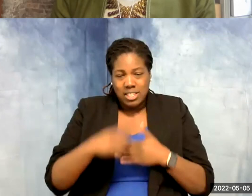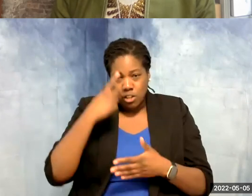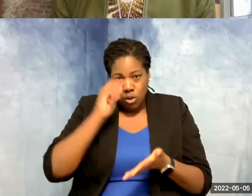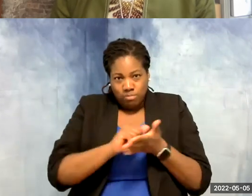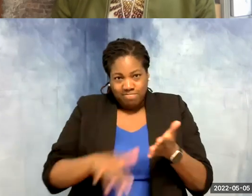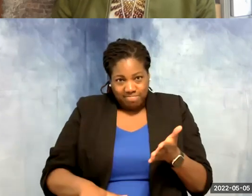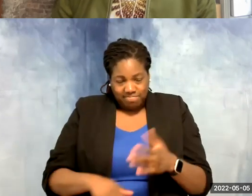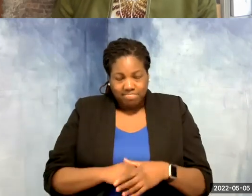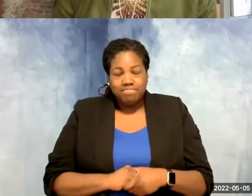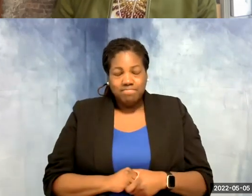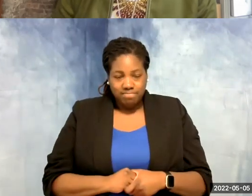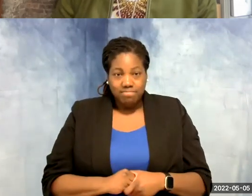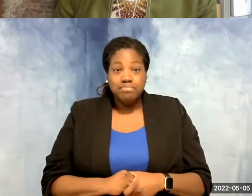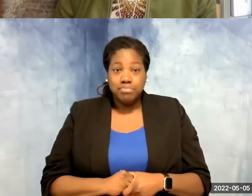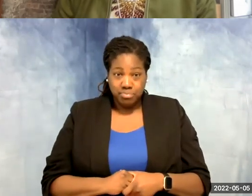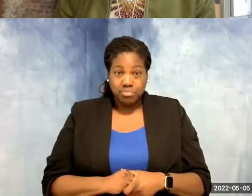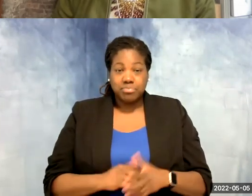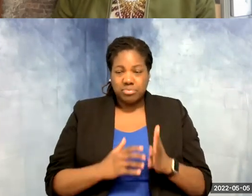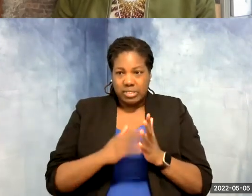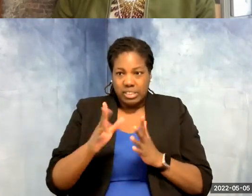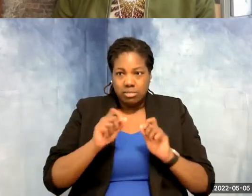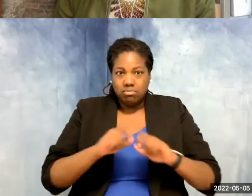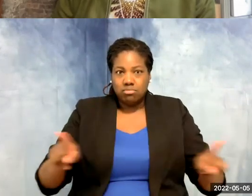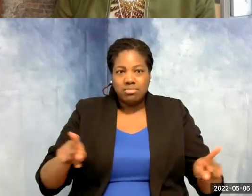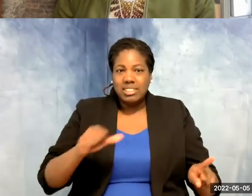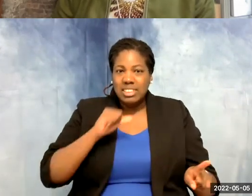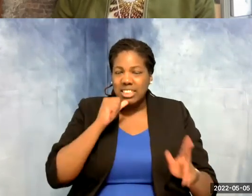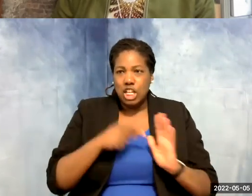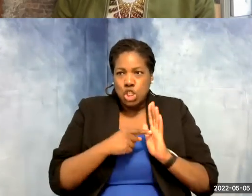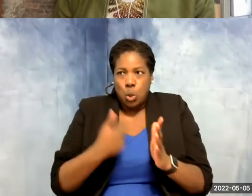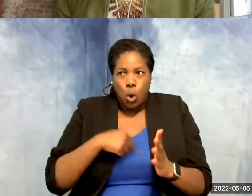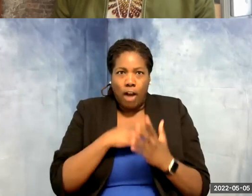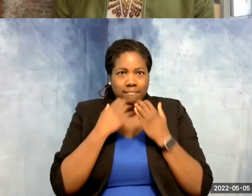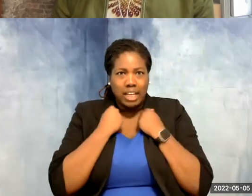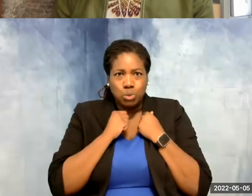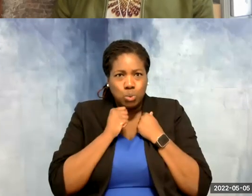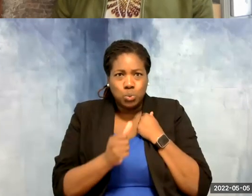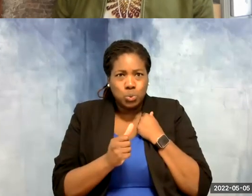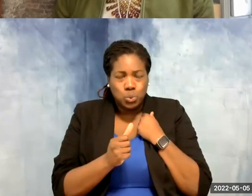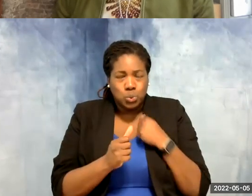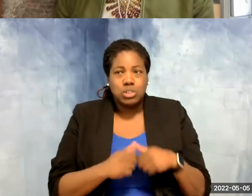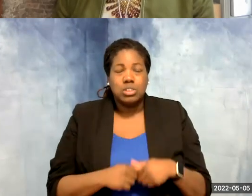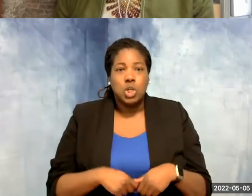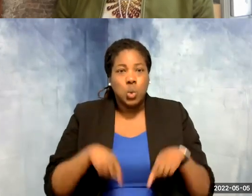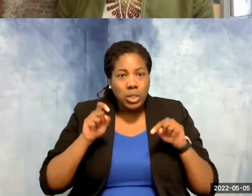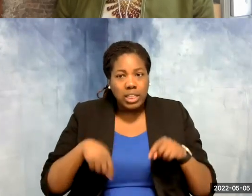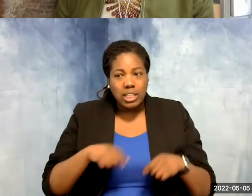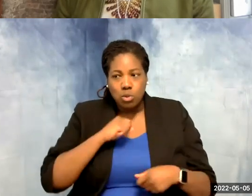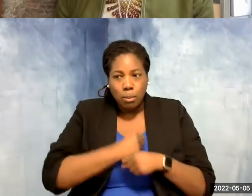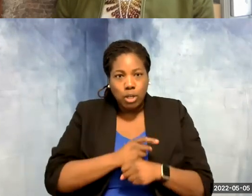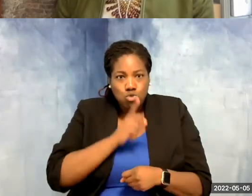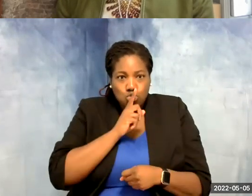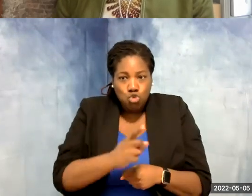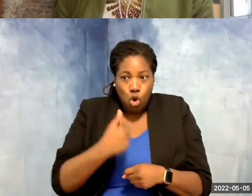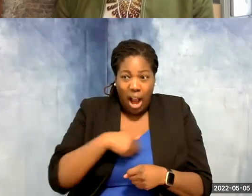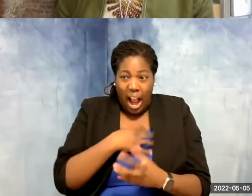abortion. And what is in the draft leaked opinion does not reflect our values. And so we need to make sure that